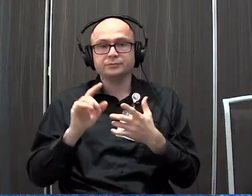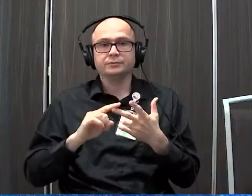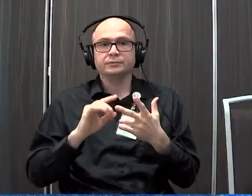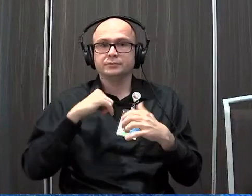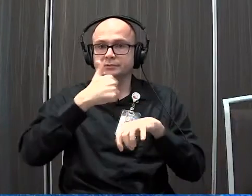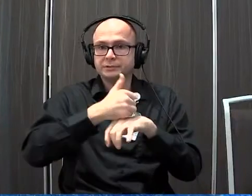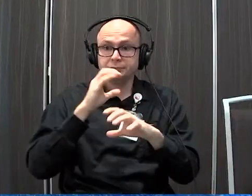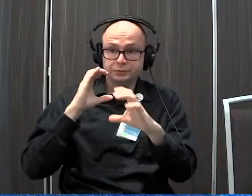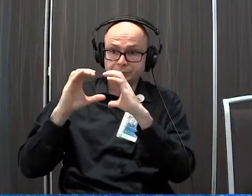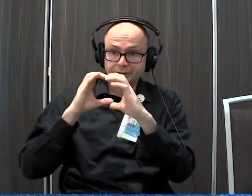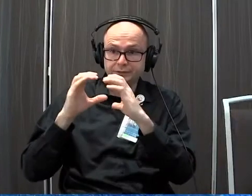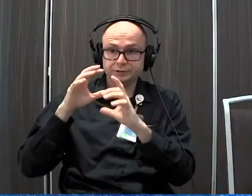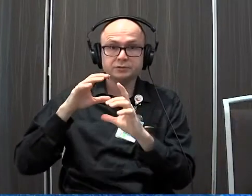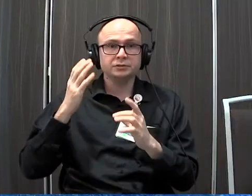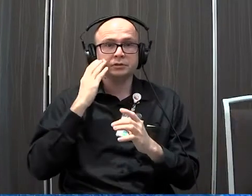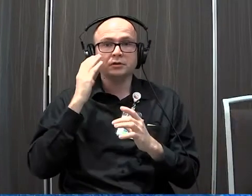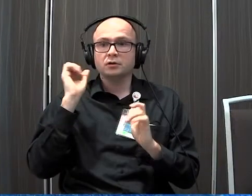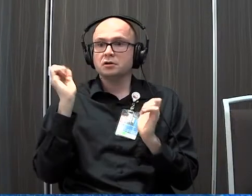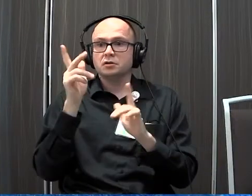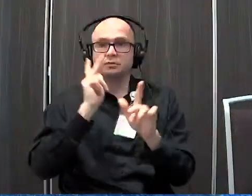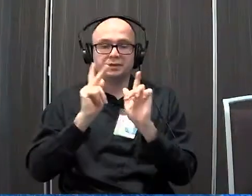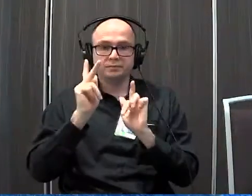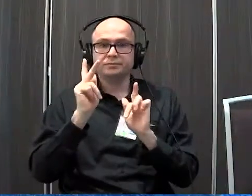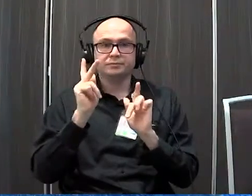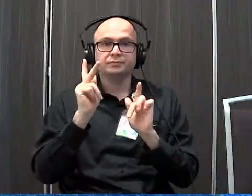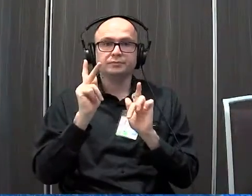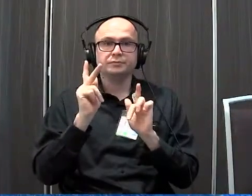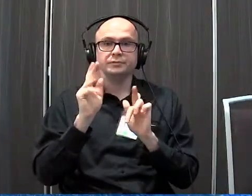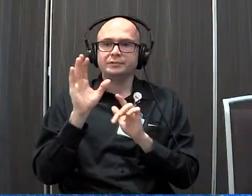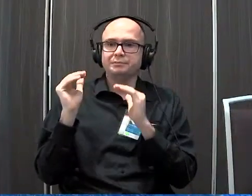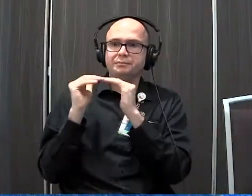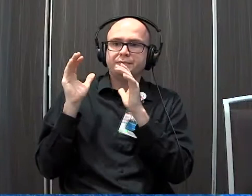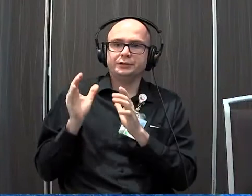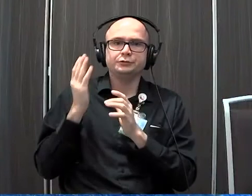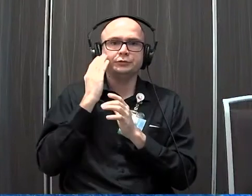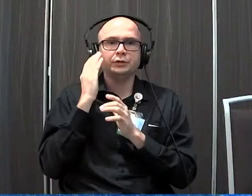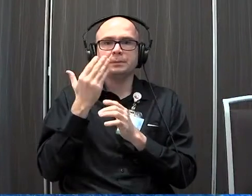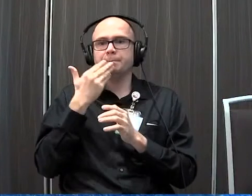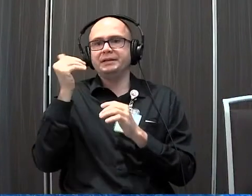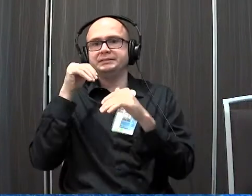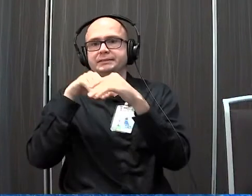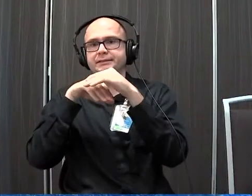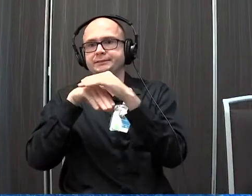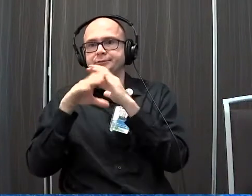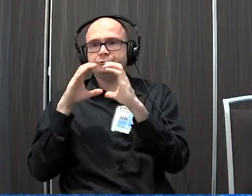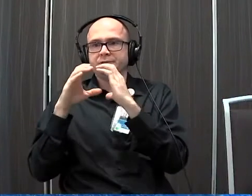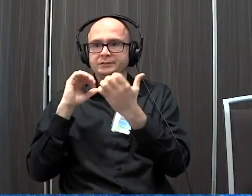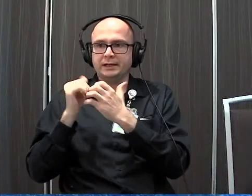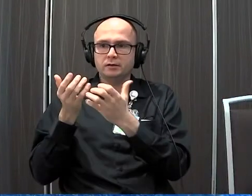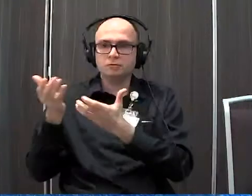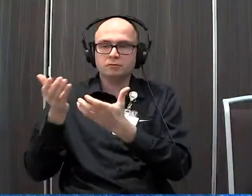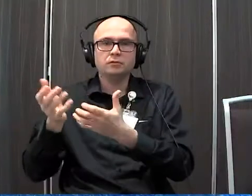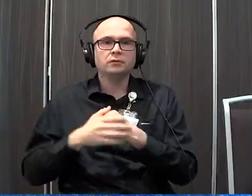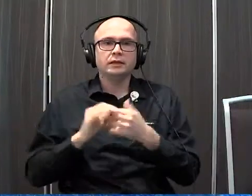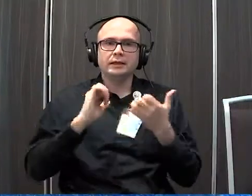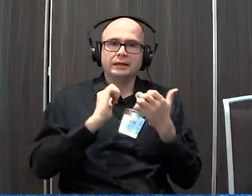establishing a communication bubble, so making sure that everyone knows where the student best accesses communication, and